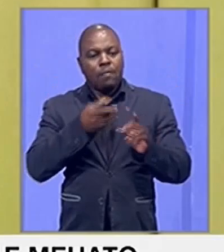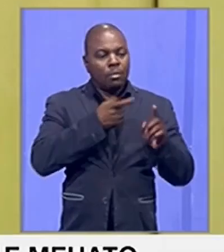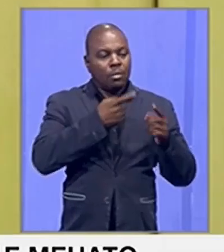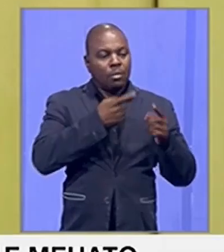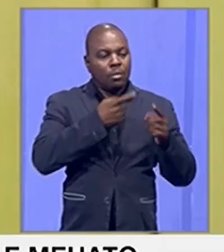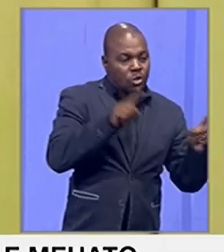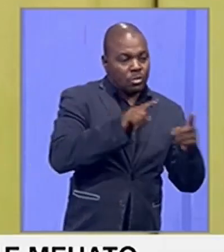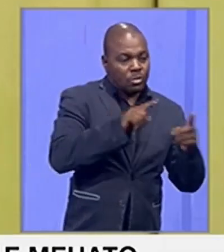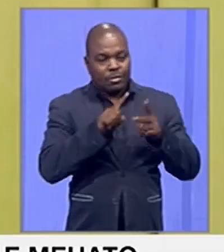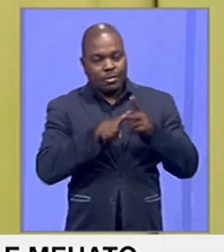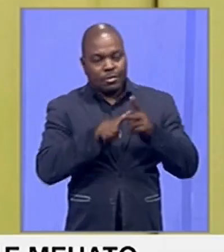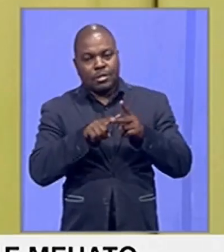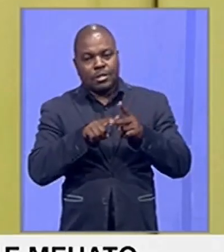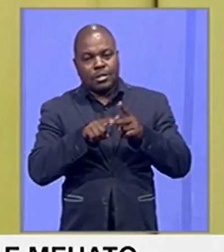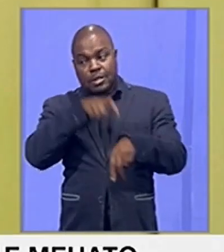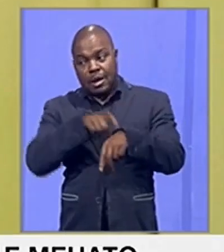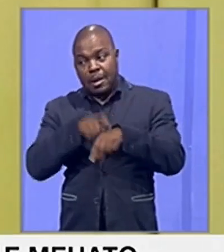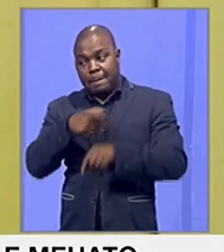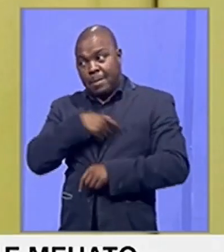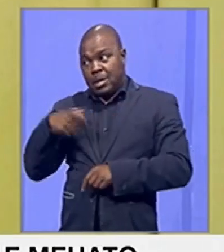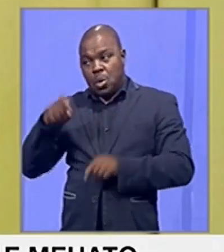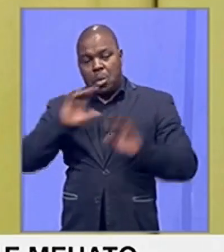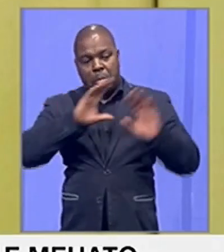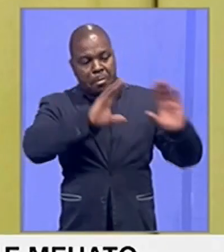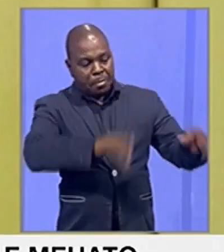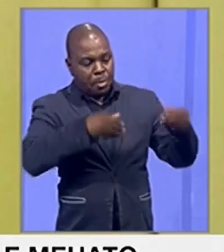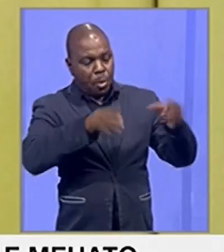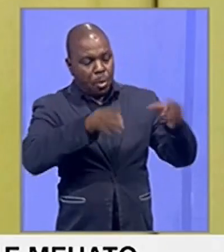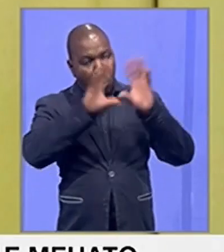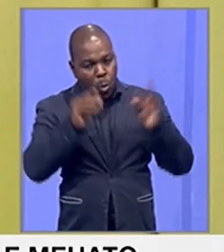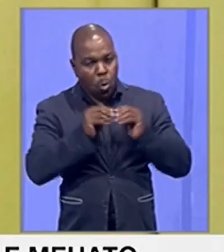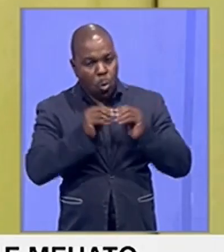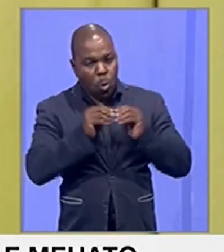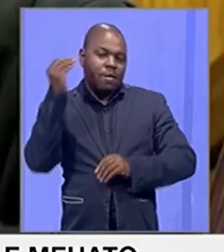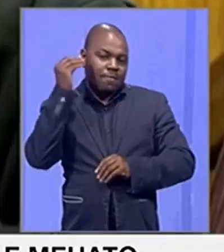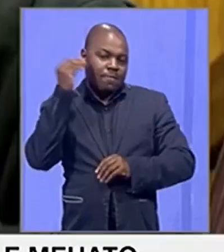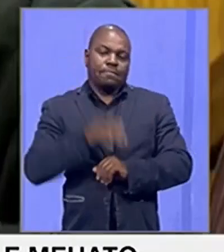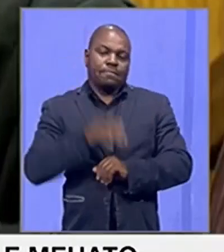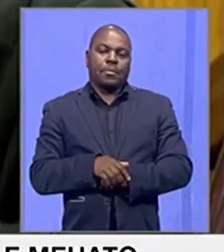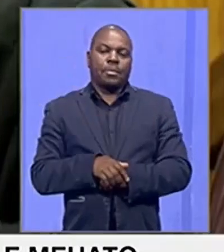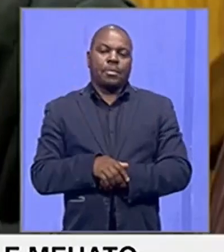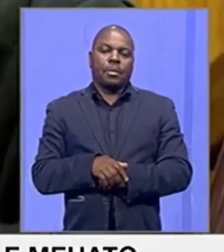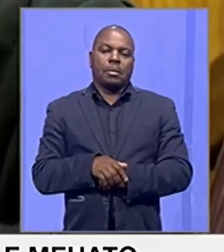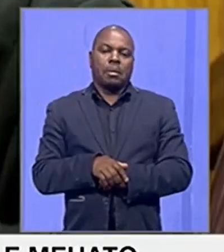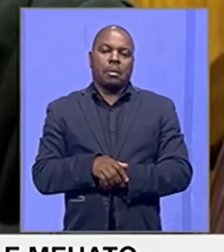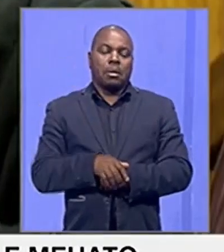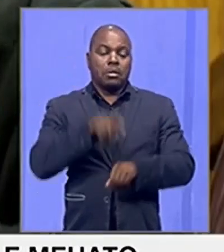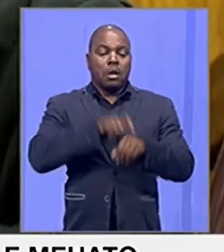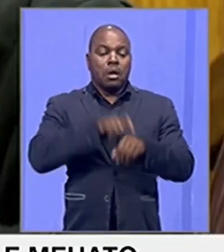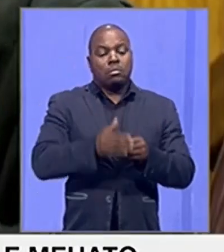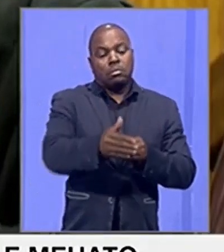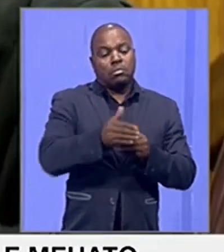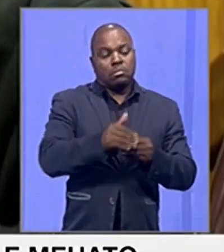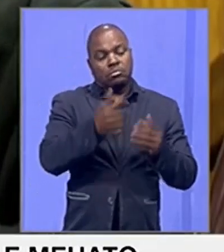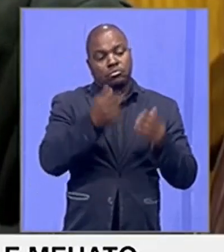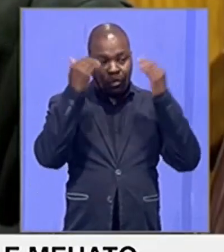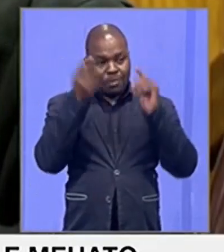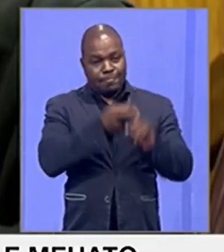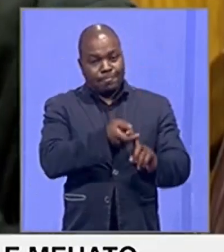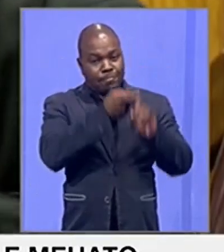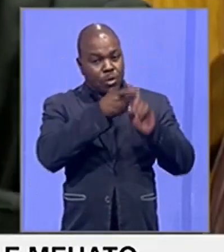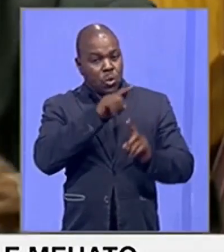time the president received all the necessary information. Ho kginwa nakwana ha bahlodi ho tla nakong ena eo